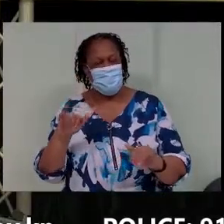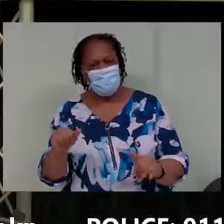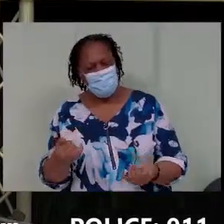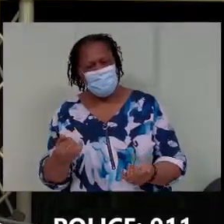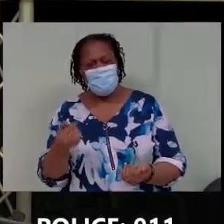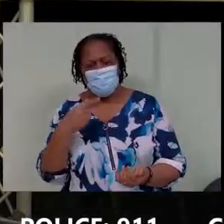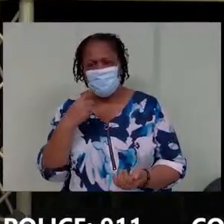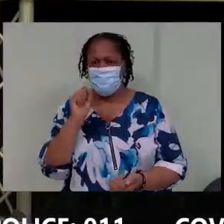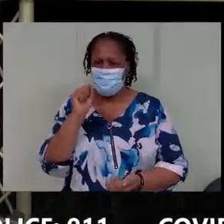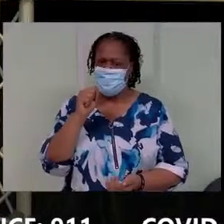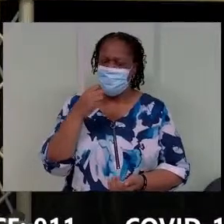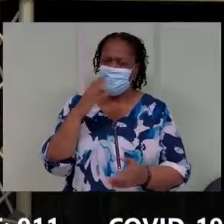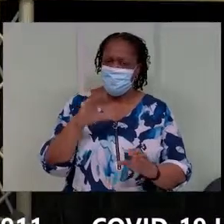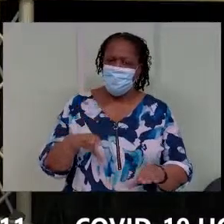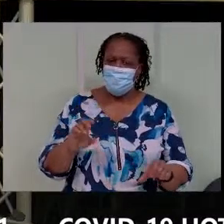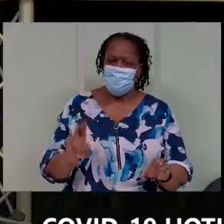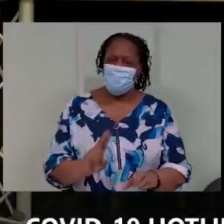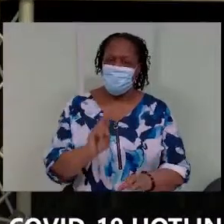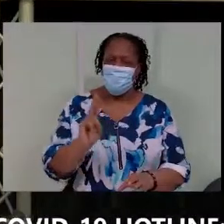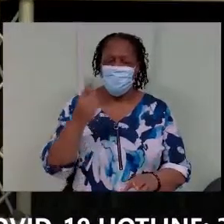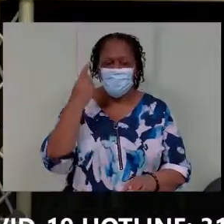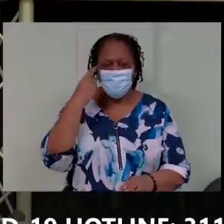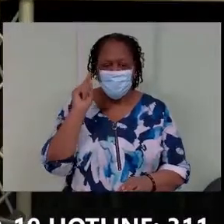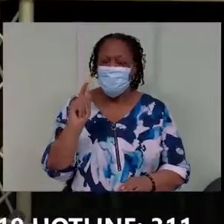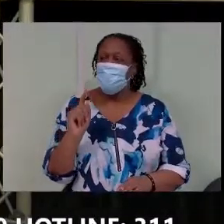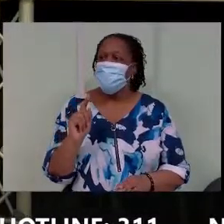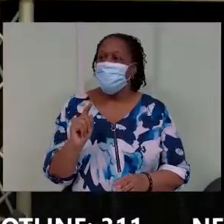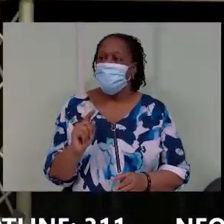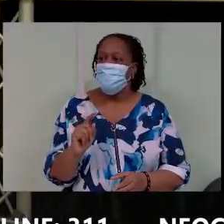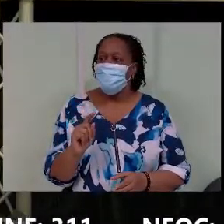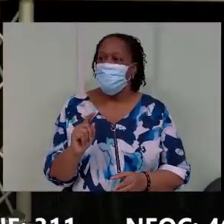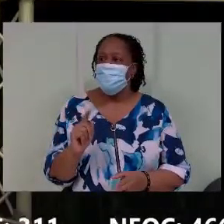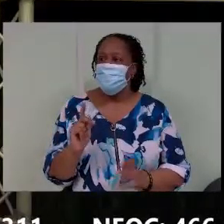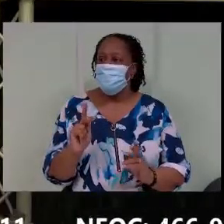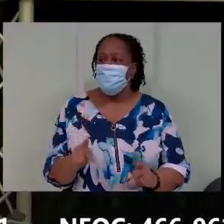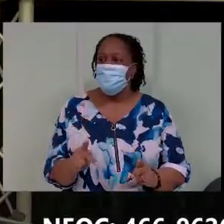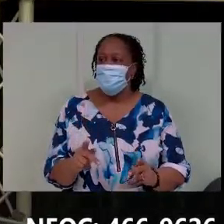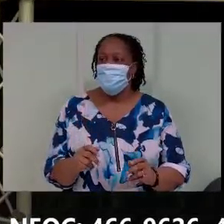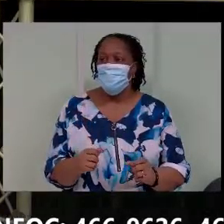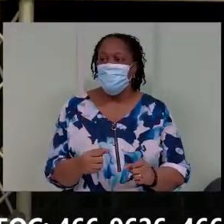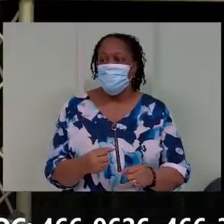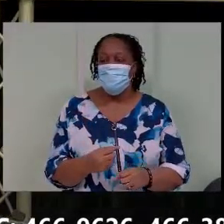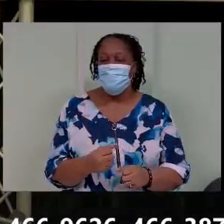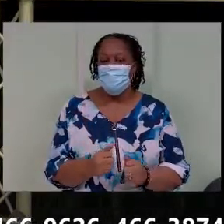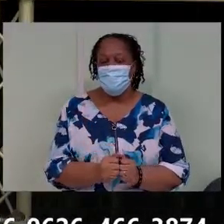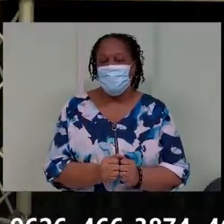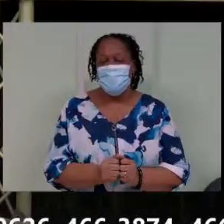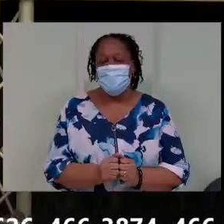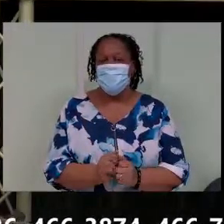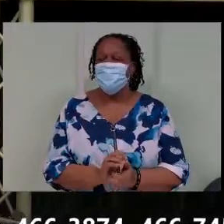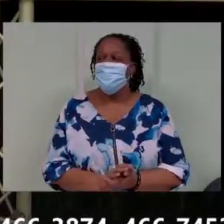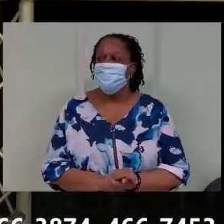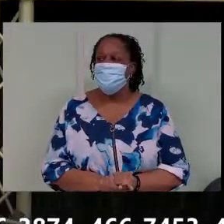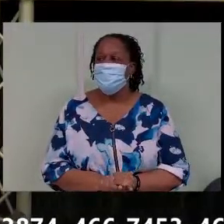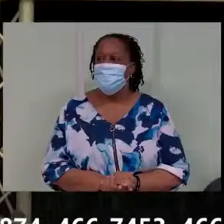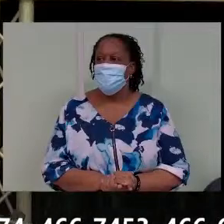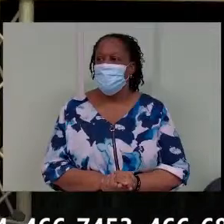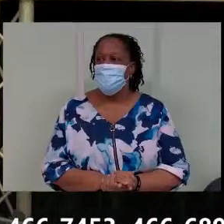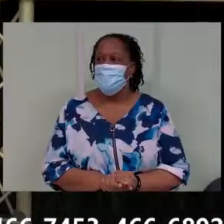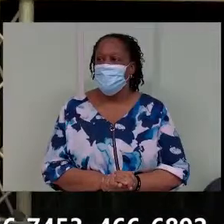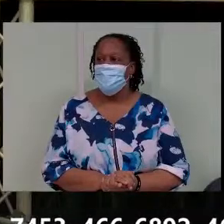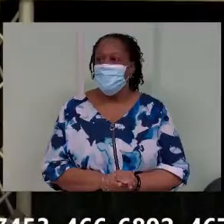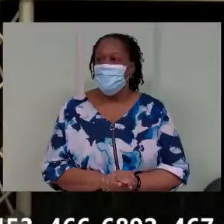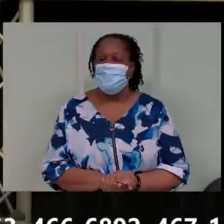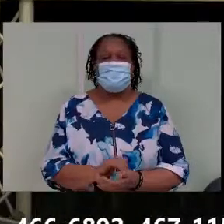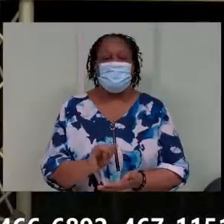Now, when someone convalesces, it means that they get better. And therefore, convalescent plasma